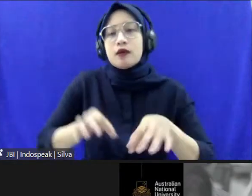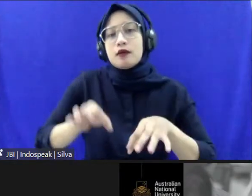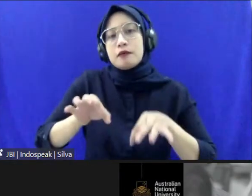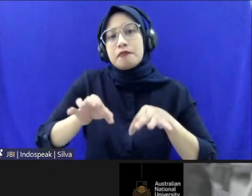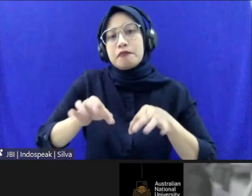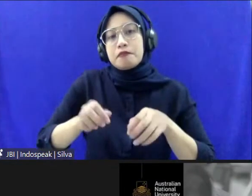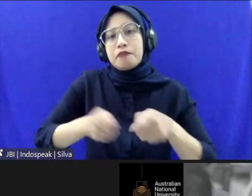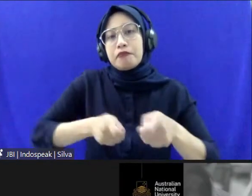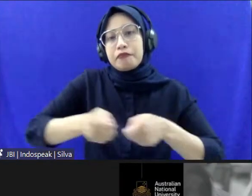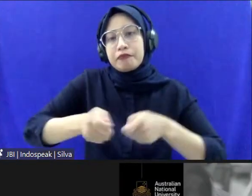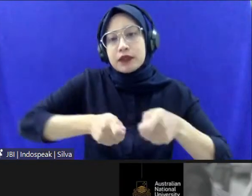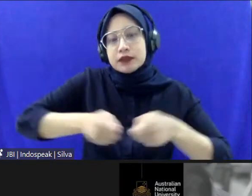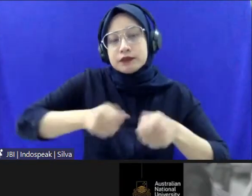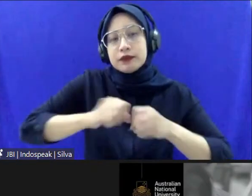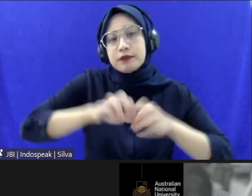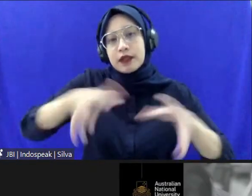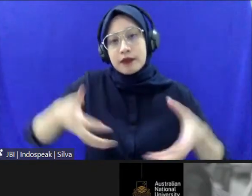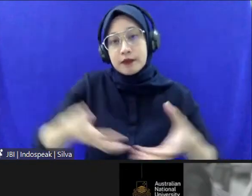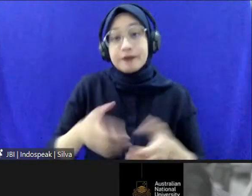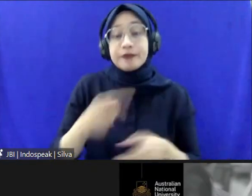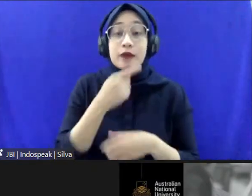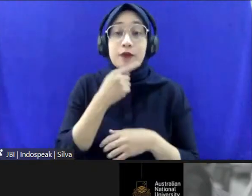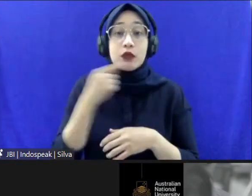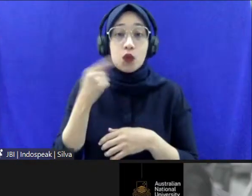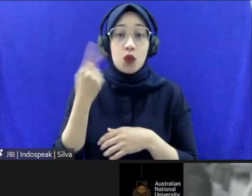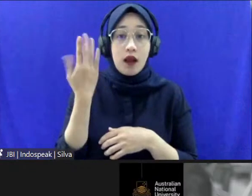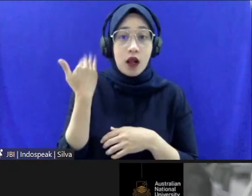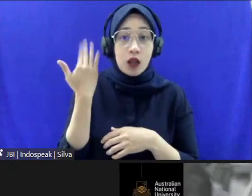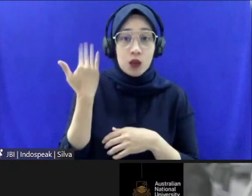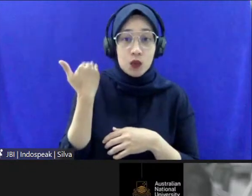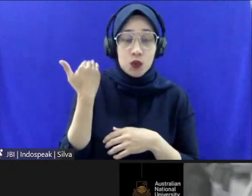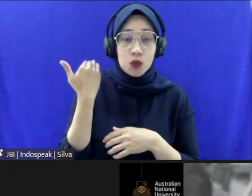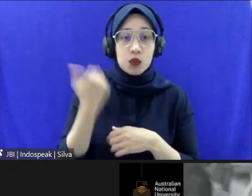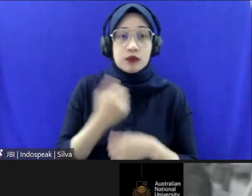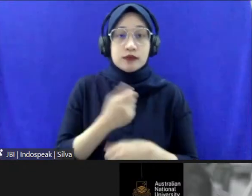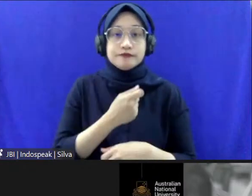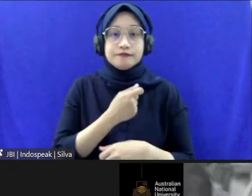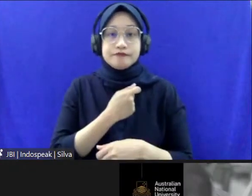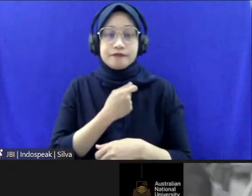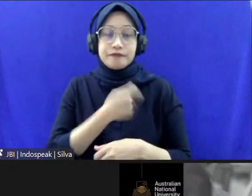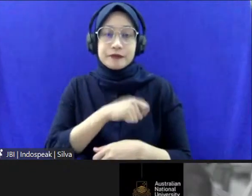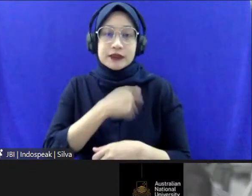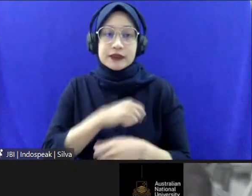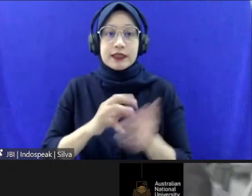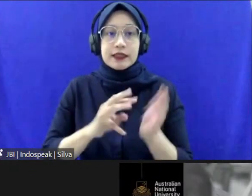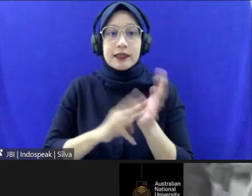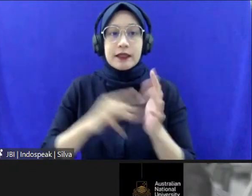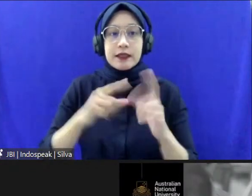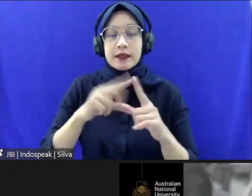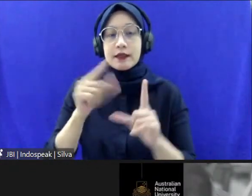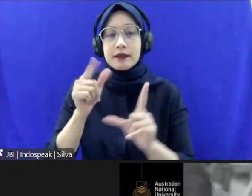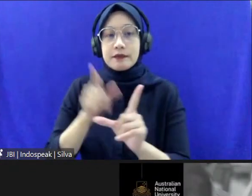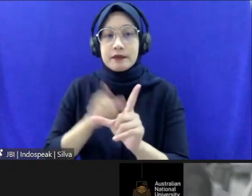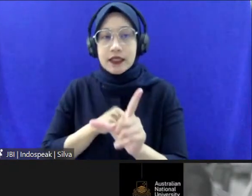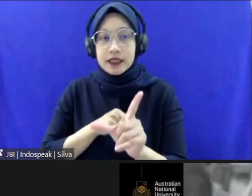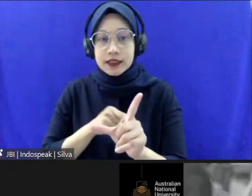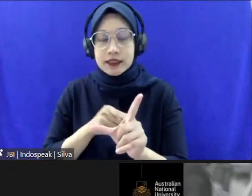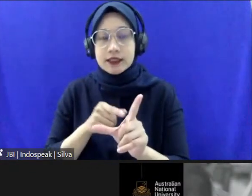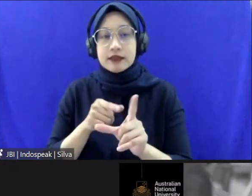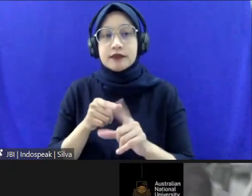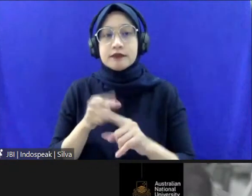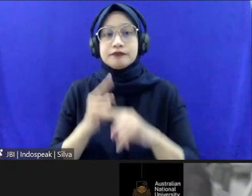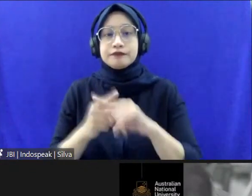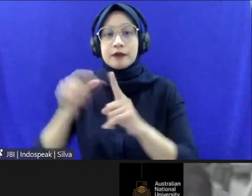week, Minister Mary Spain and Minister Peter Dutton have been in